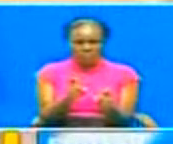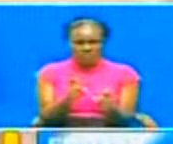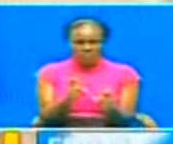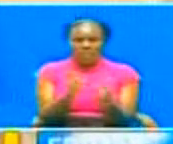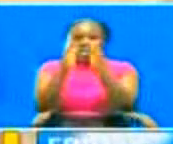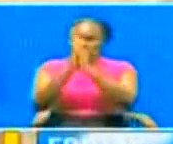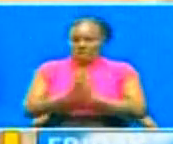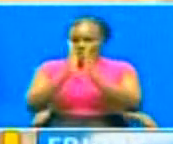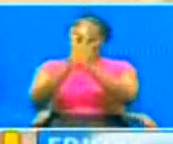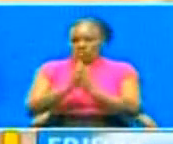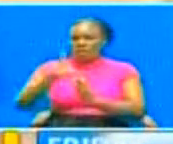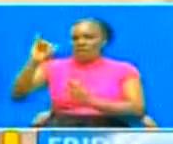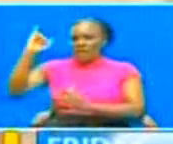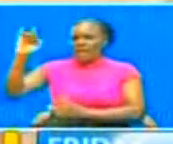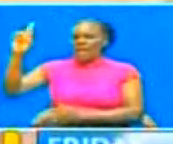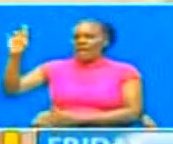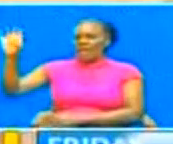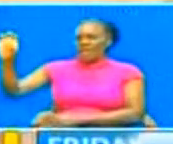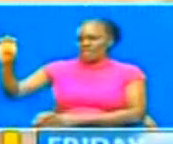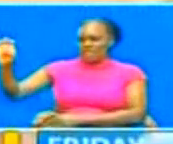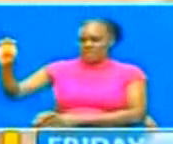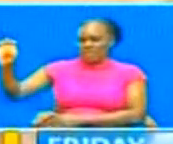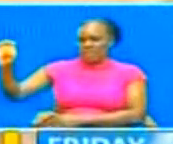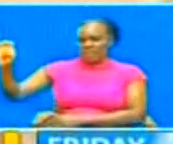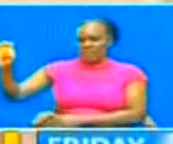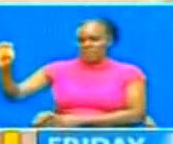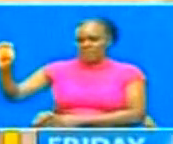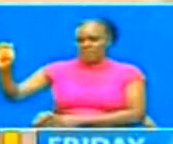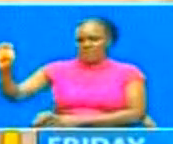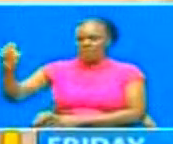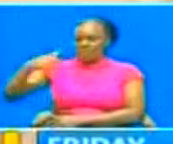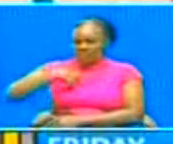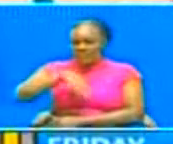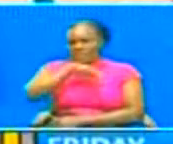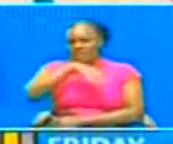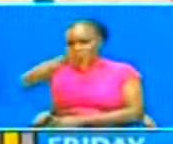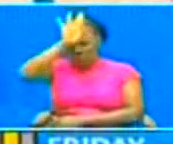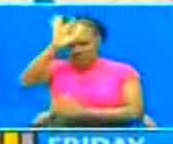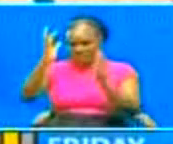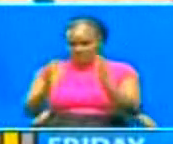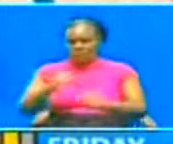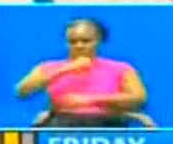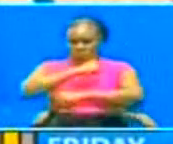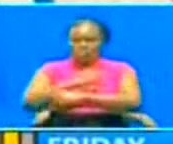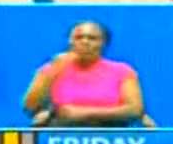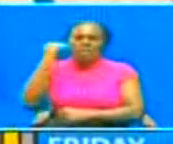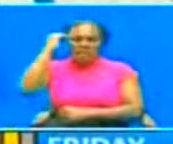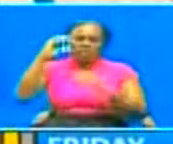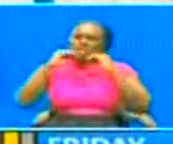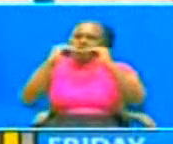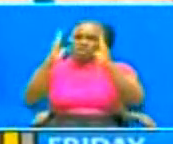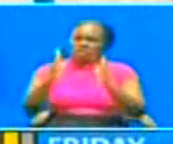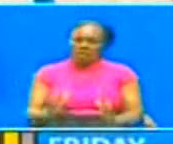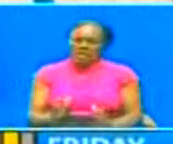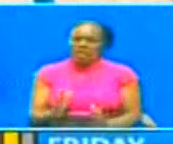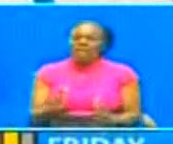religion, that is IRE. I've really disappointed. The school principal, Osman Hussein,